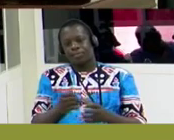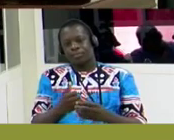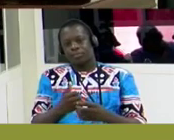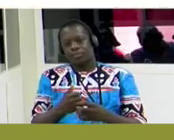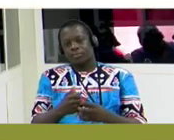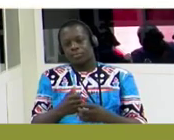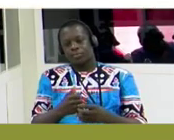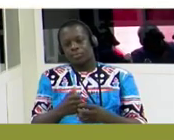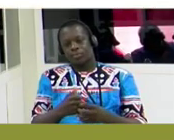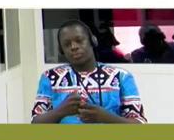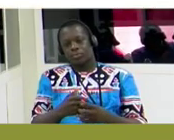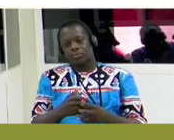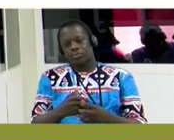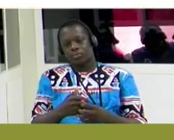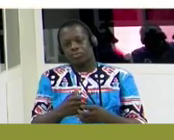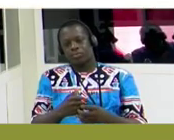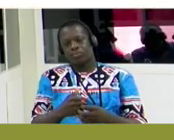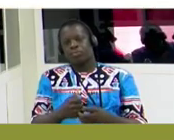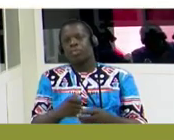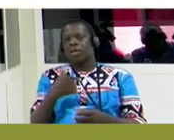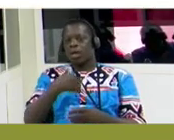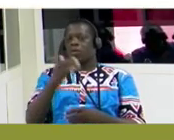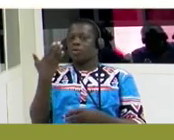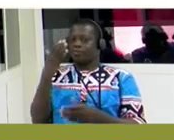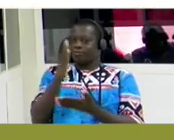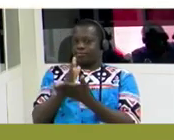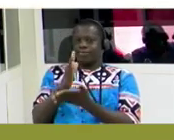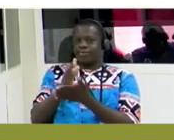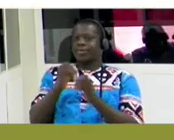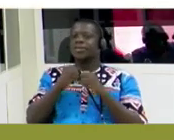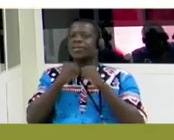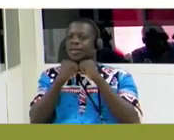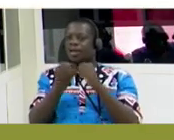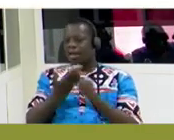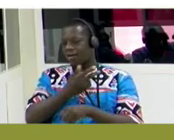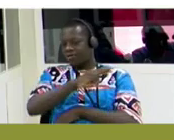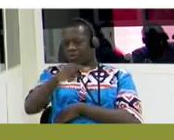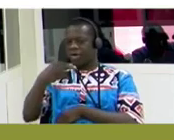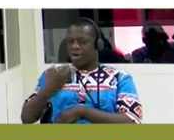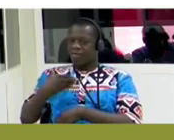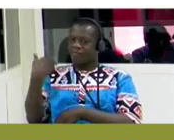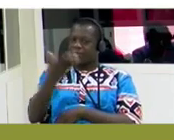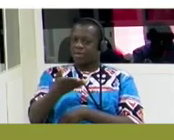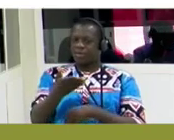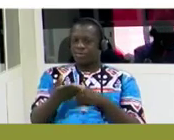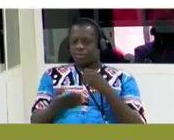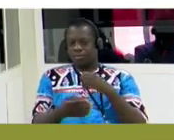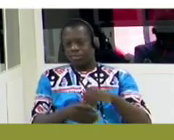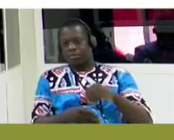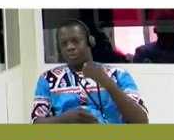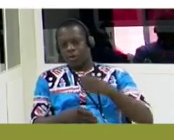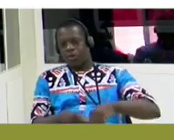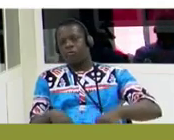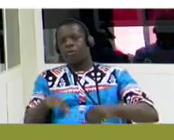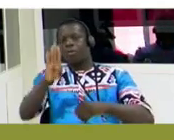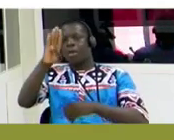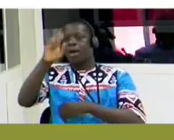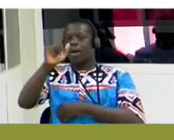I was definitely, for Sana was not here. Sana was not here. But for